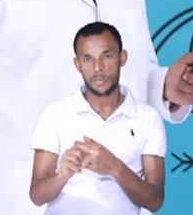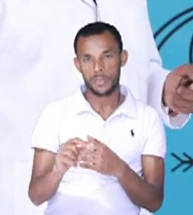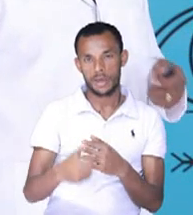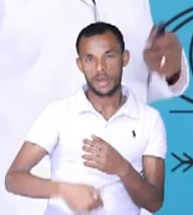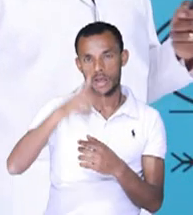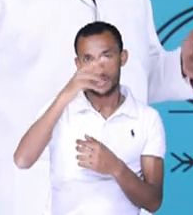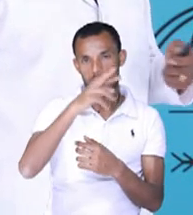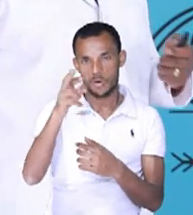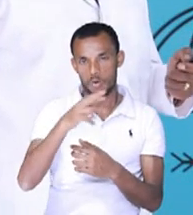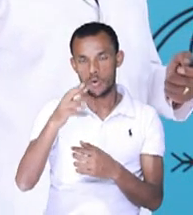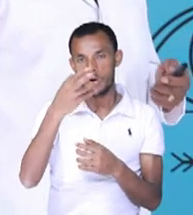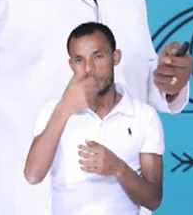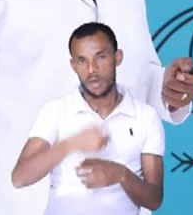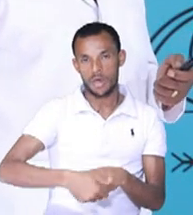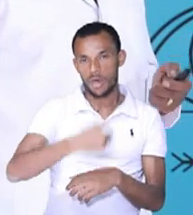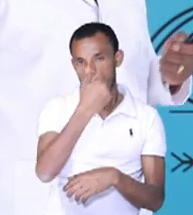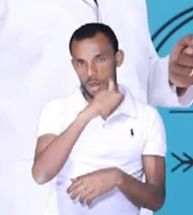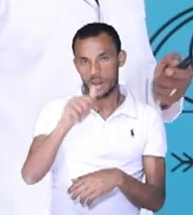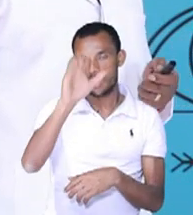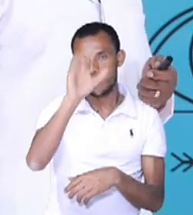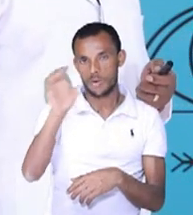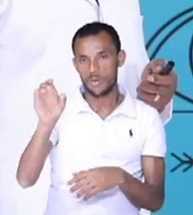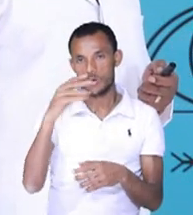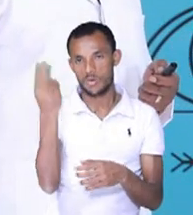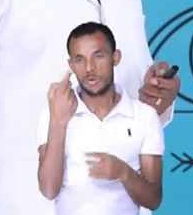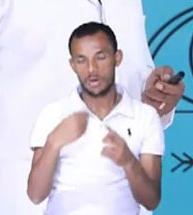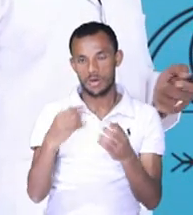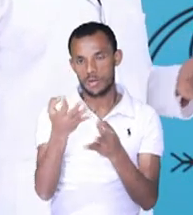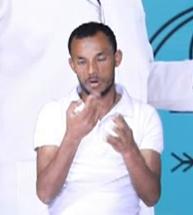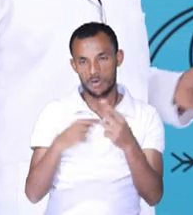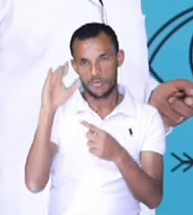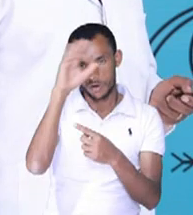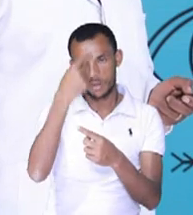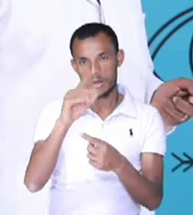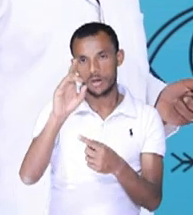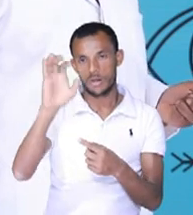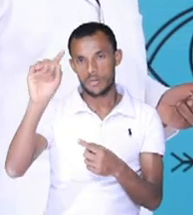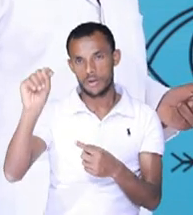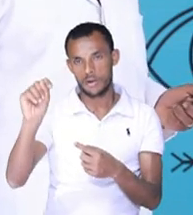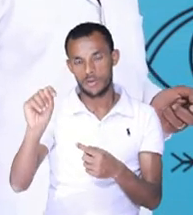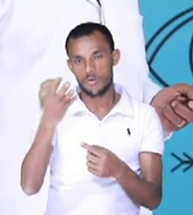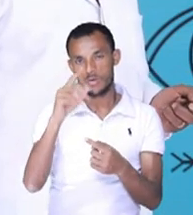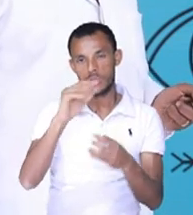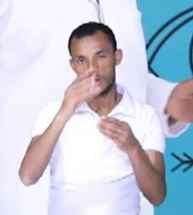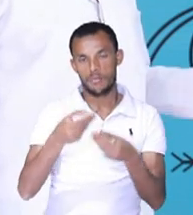Any row or any column can be used as expansion to find the determinant of the given